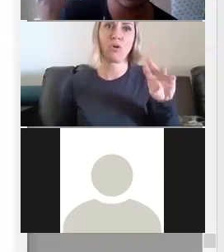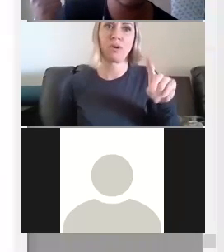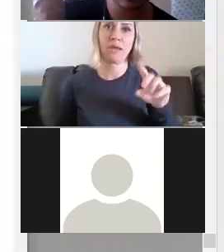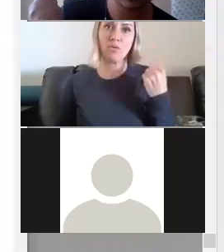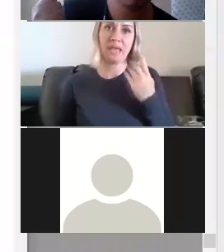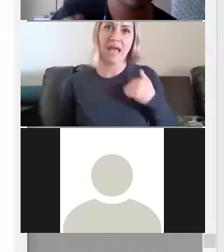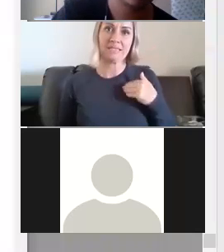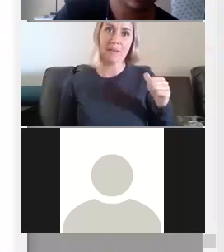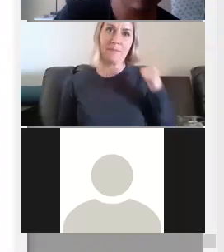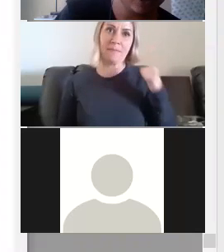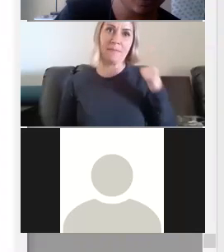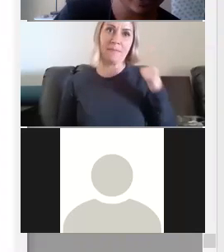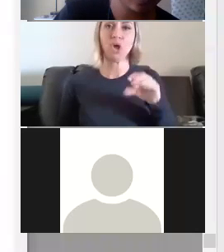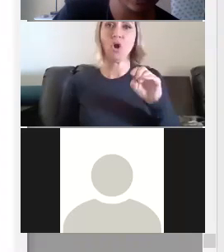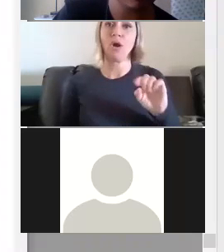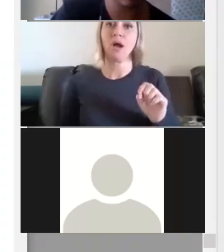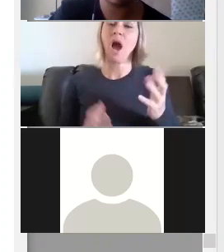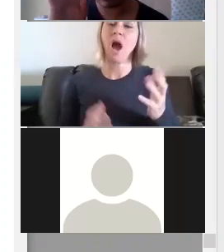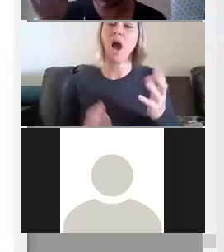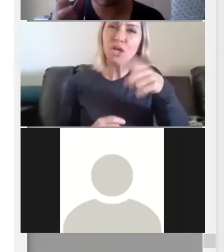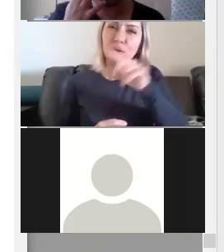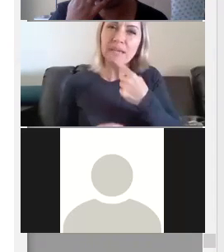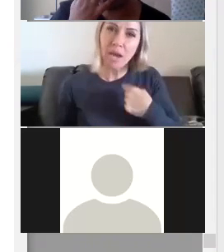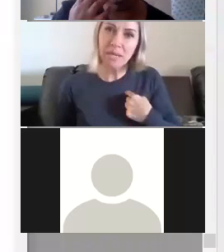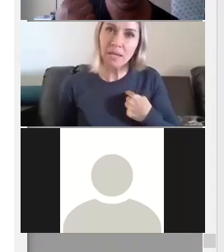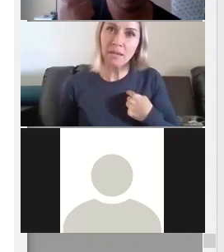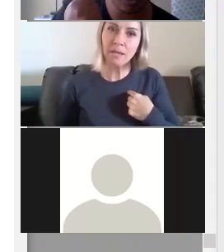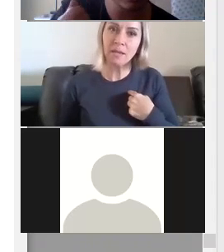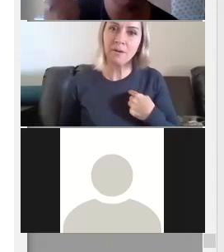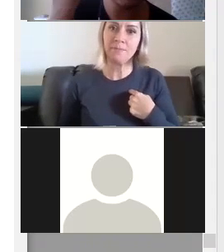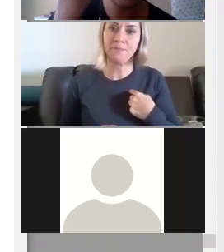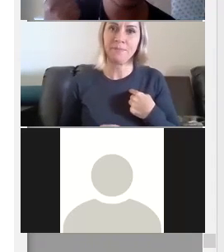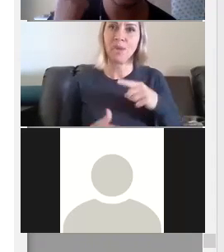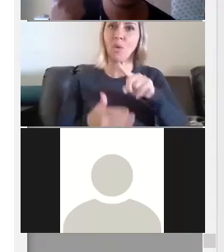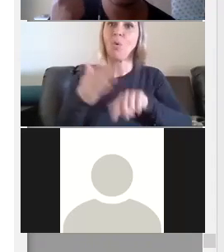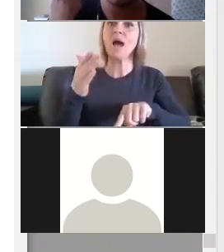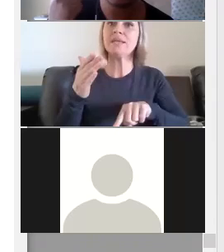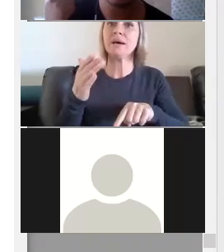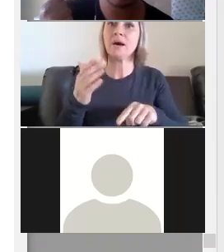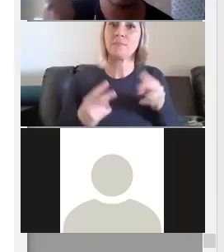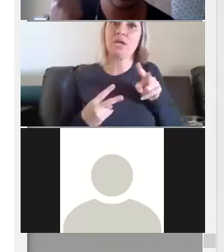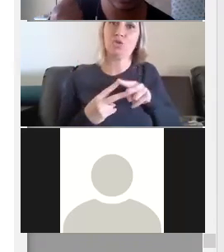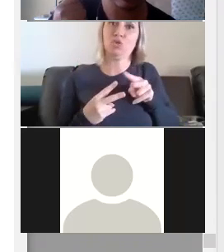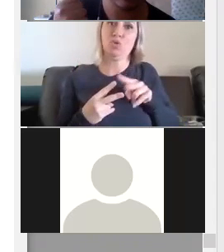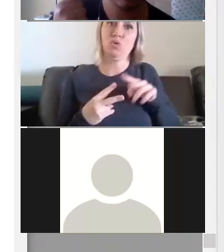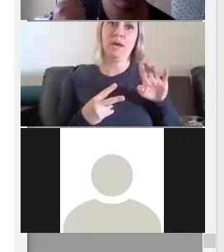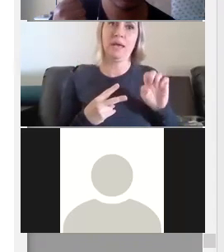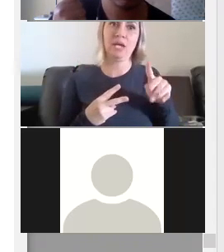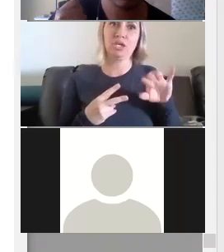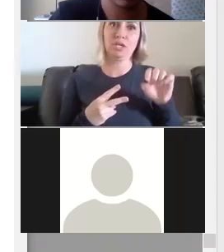So first things first, I want you guys to tell me, or one of you to tell me, what are my tree edges for this particular